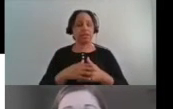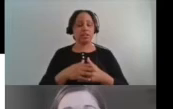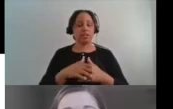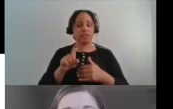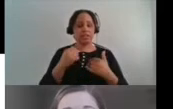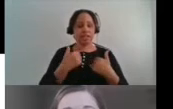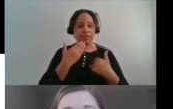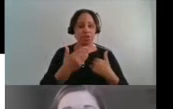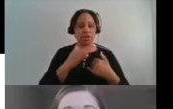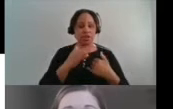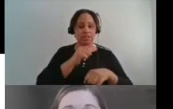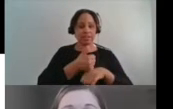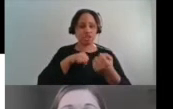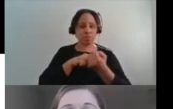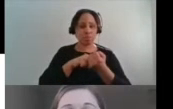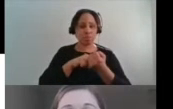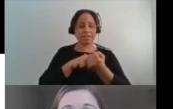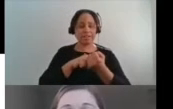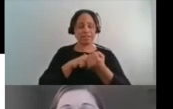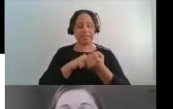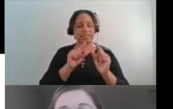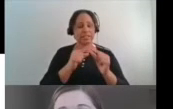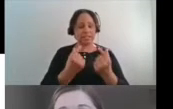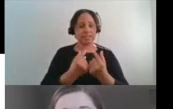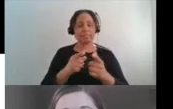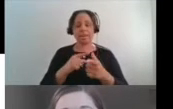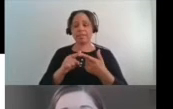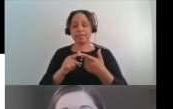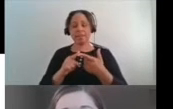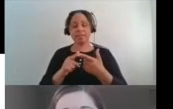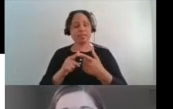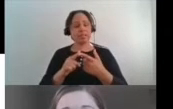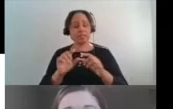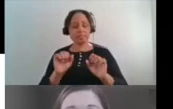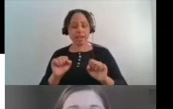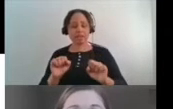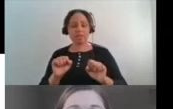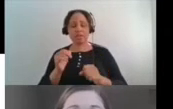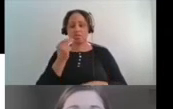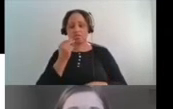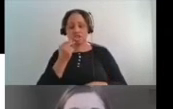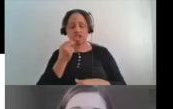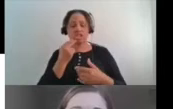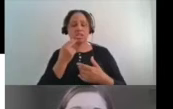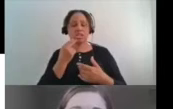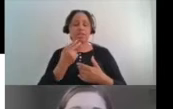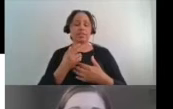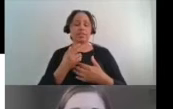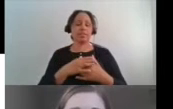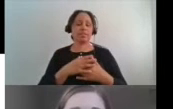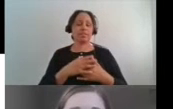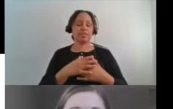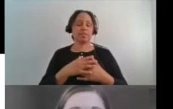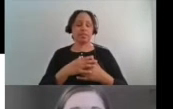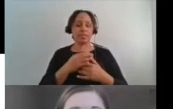support system. I'll talk about that a little bit more. And then possibly nutrition or physical therapy clearance, if those are things that are maybe going on